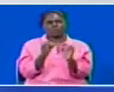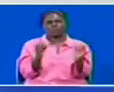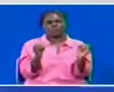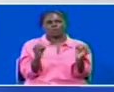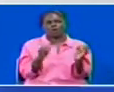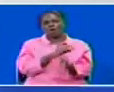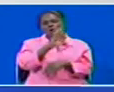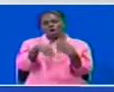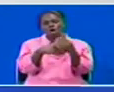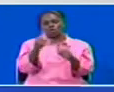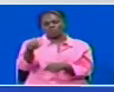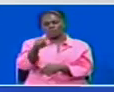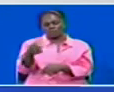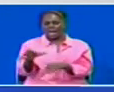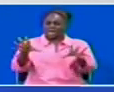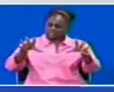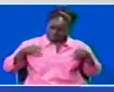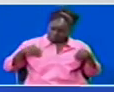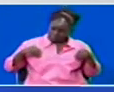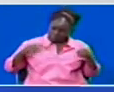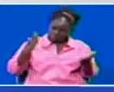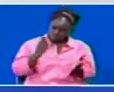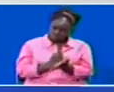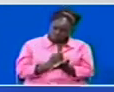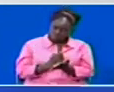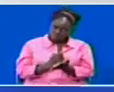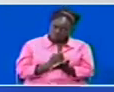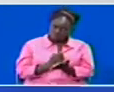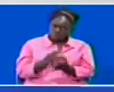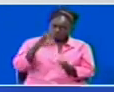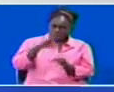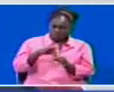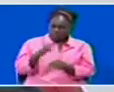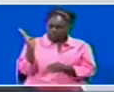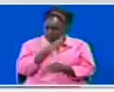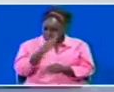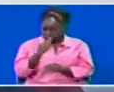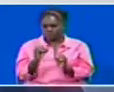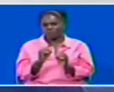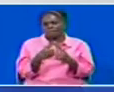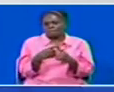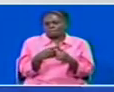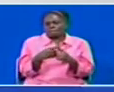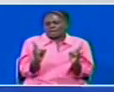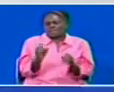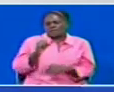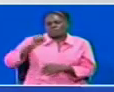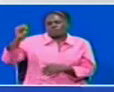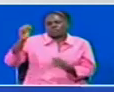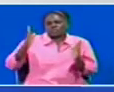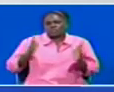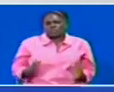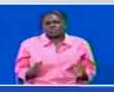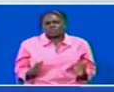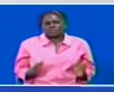are there. In fact, let's admit the voter's role might be dirty. Right? Mm-hmm. But why should a politician go out